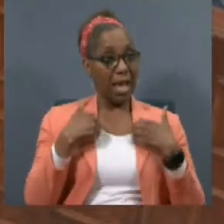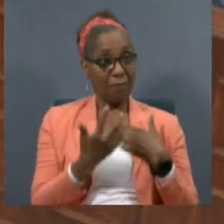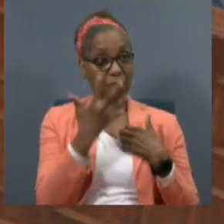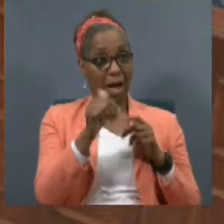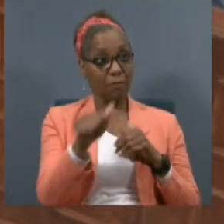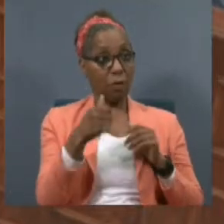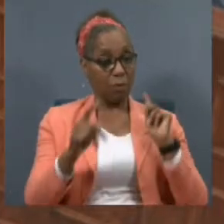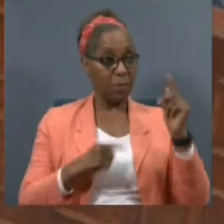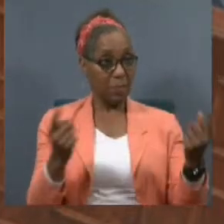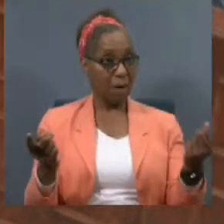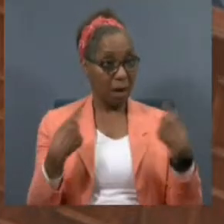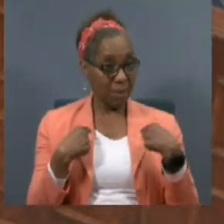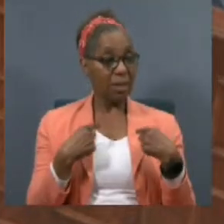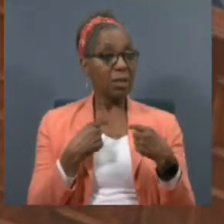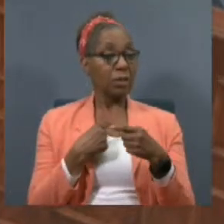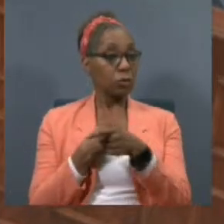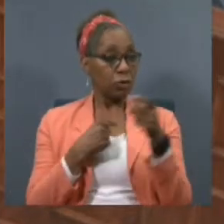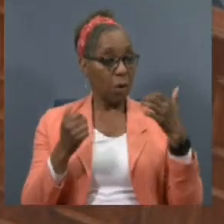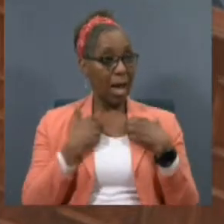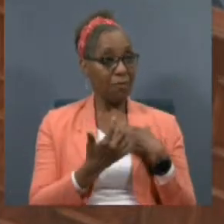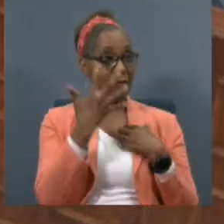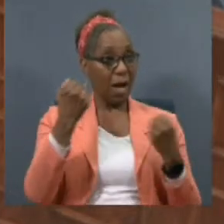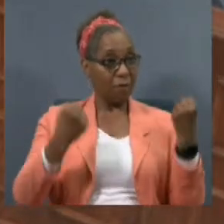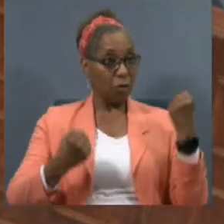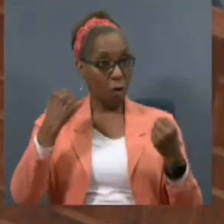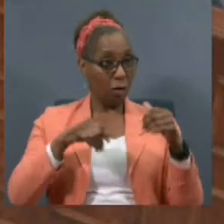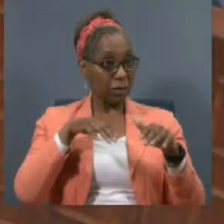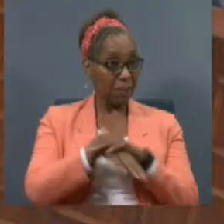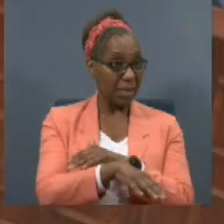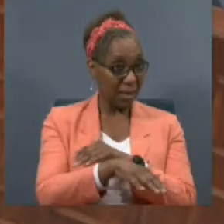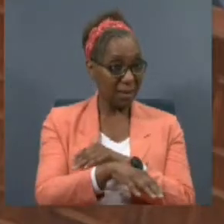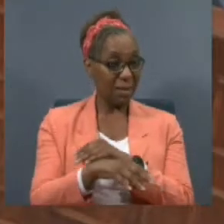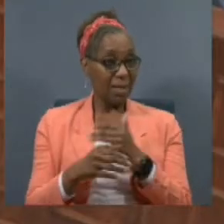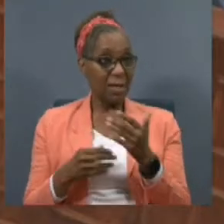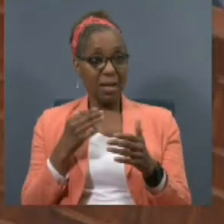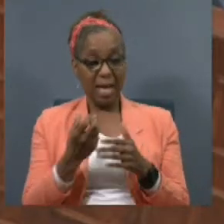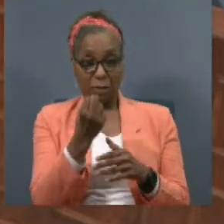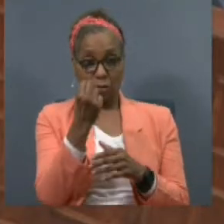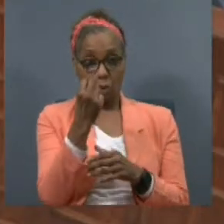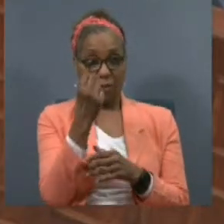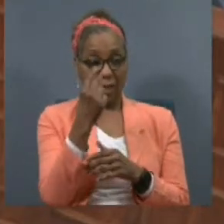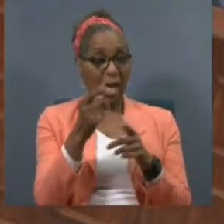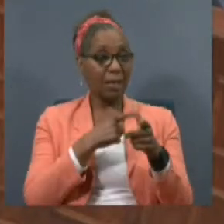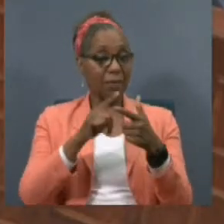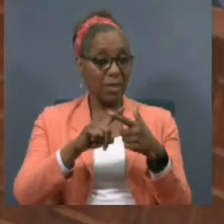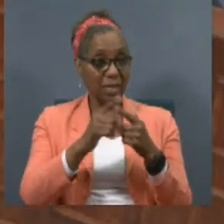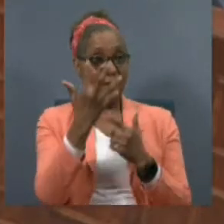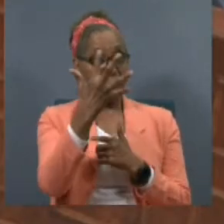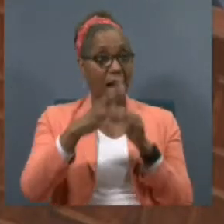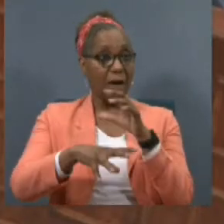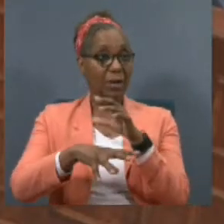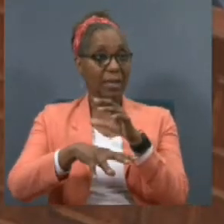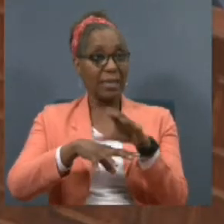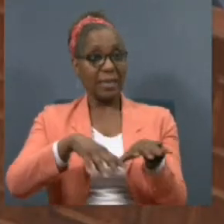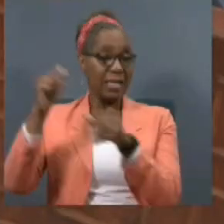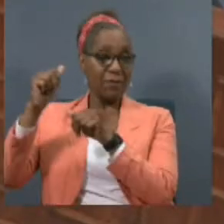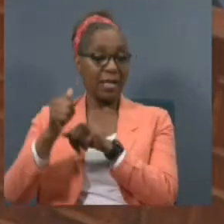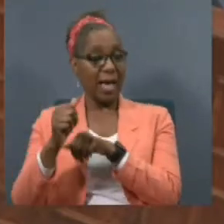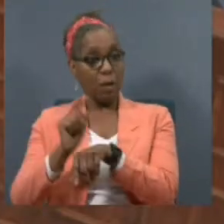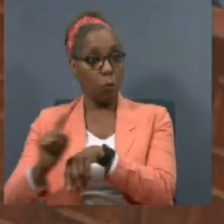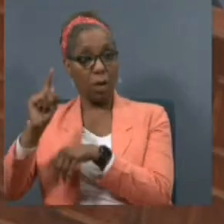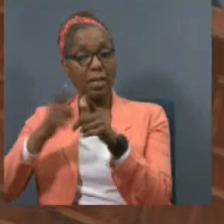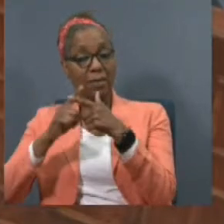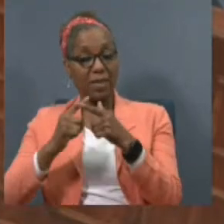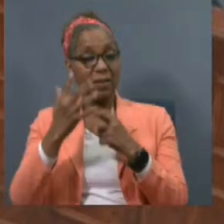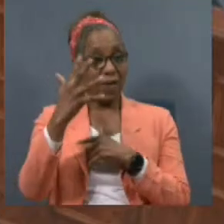people that are coming so that you're going to have 5 cars coming in at 12 o'clock and 5 cars leaving at 1 o'clock and 5 more cars coming